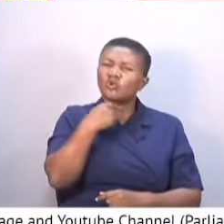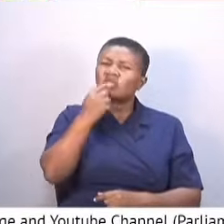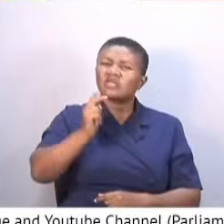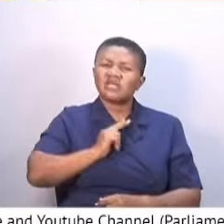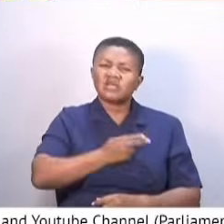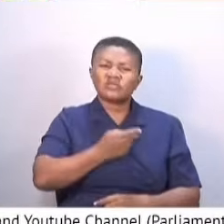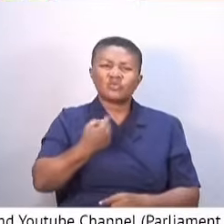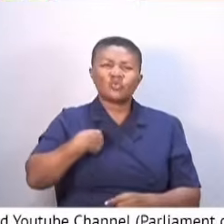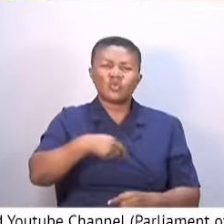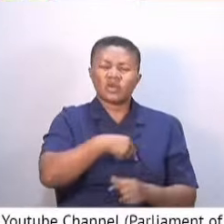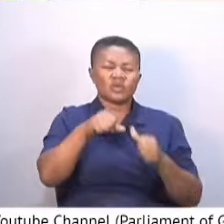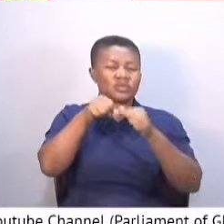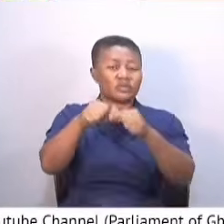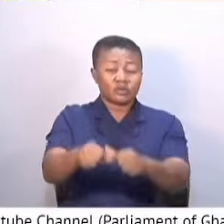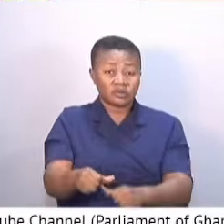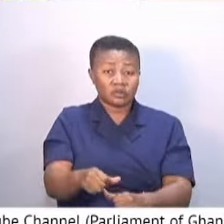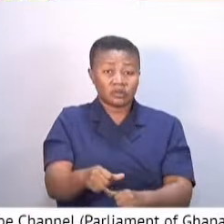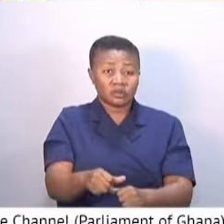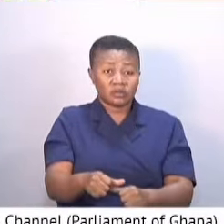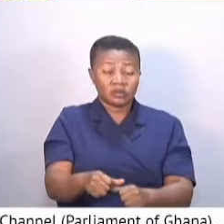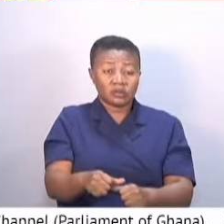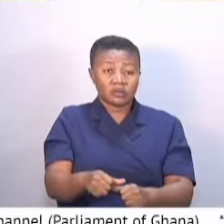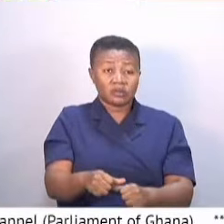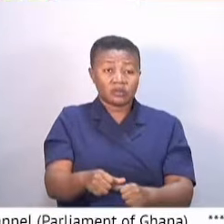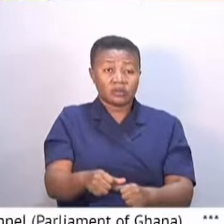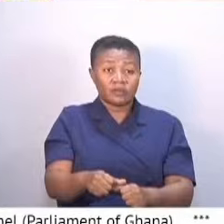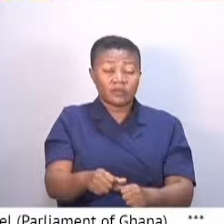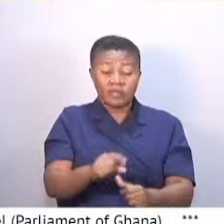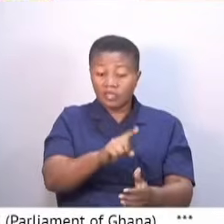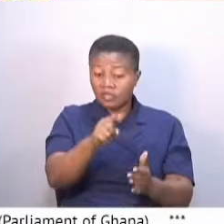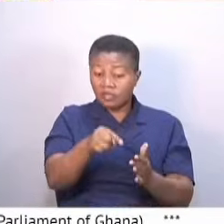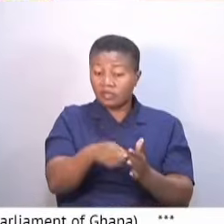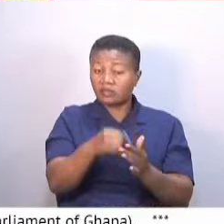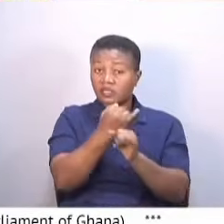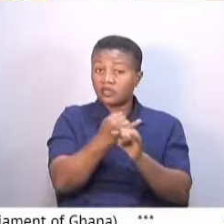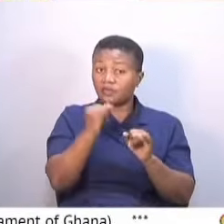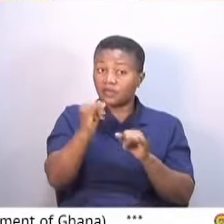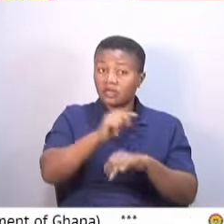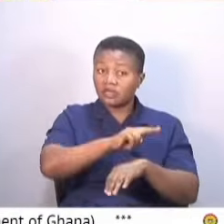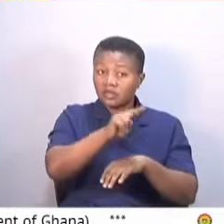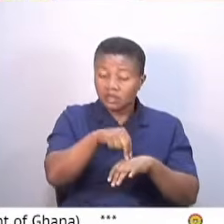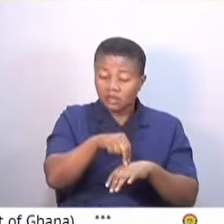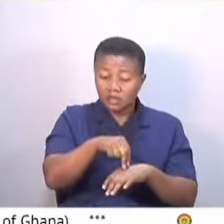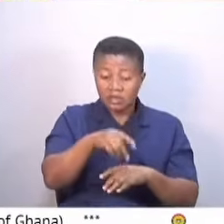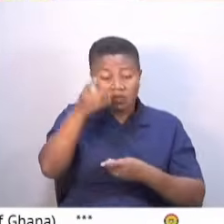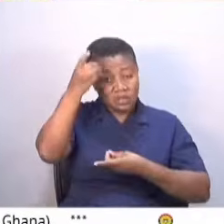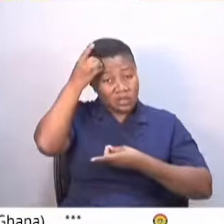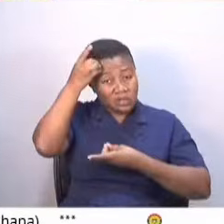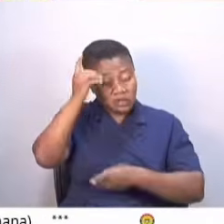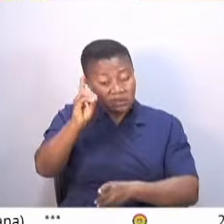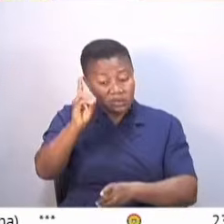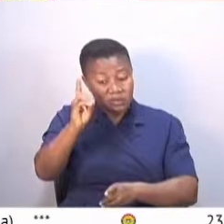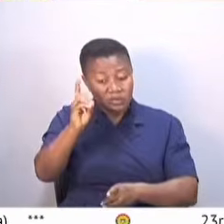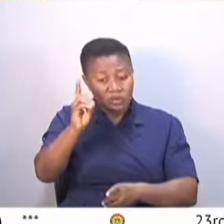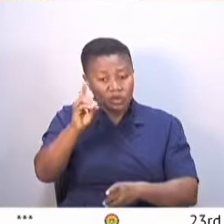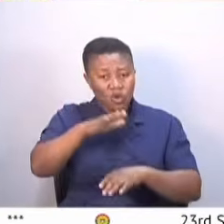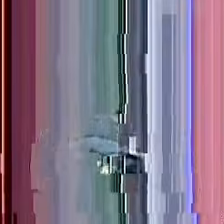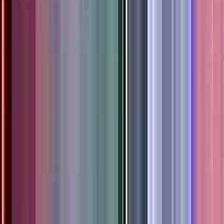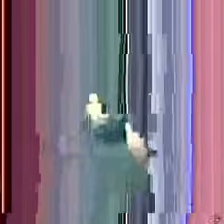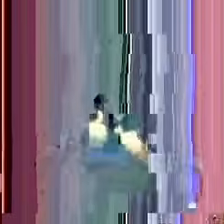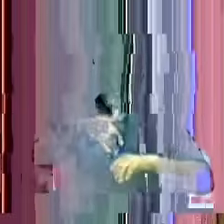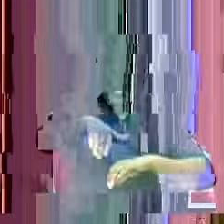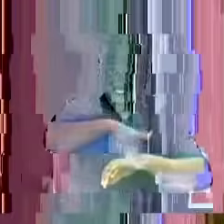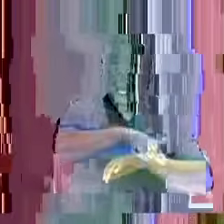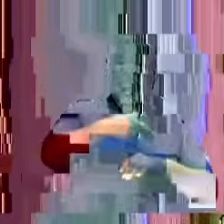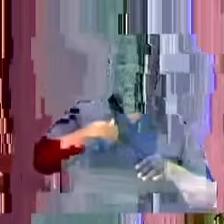choose where we belong. This is a sovereign nation, and a decision as to which side we will support should